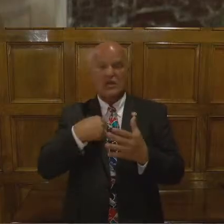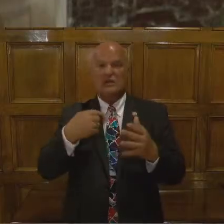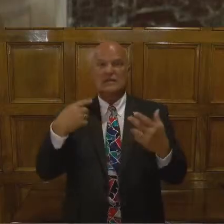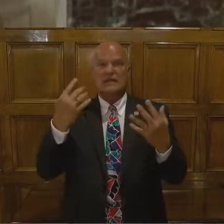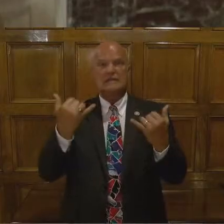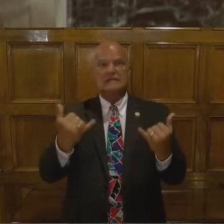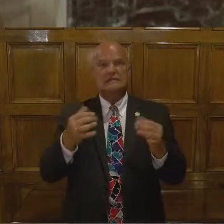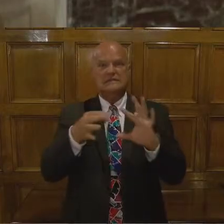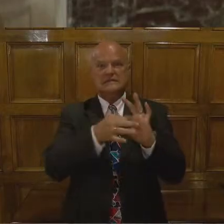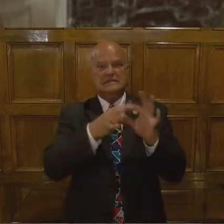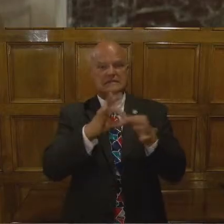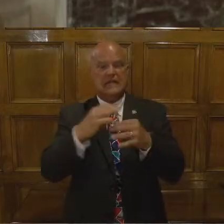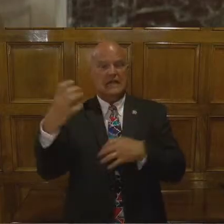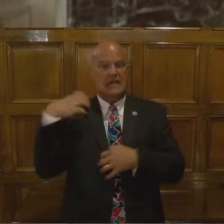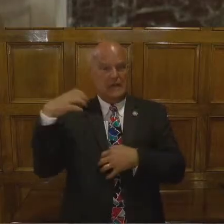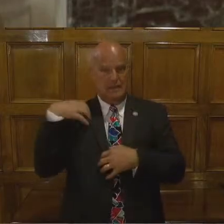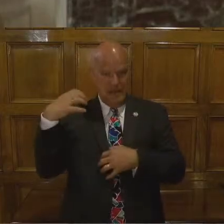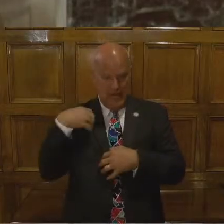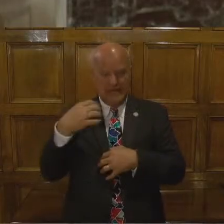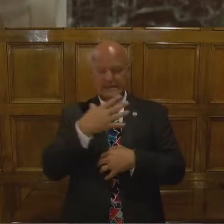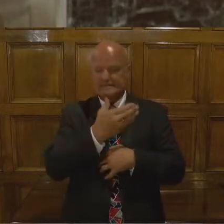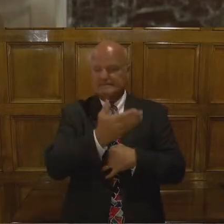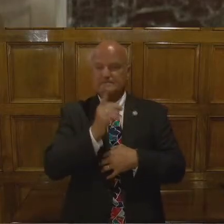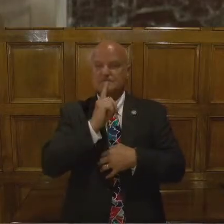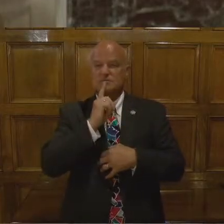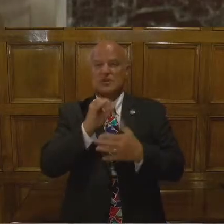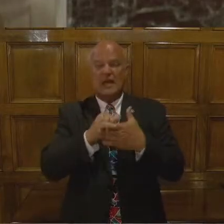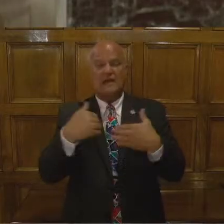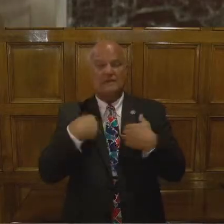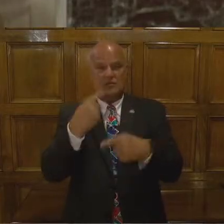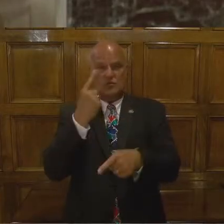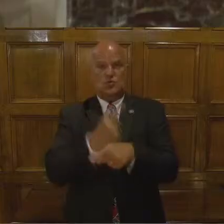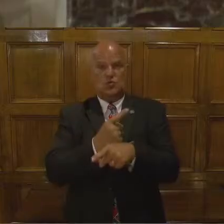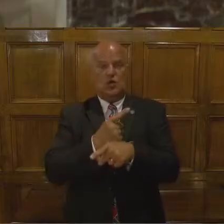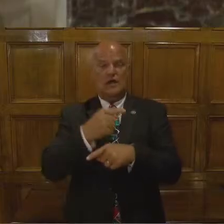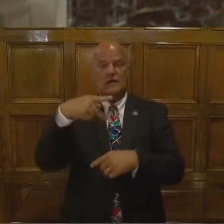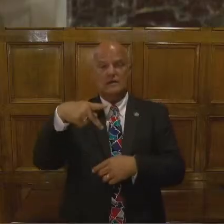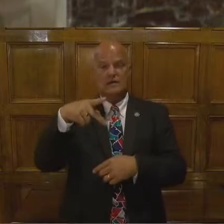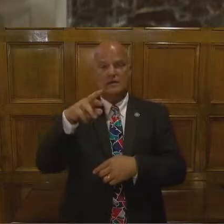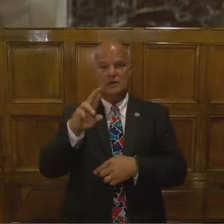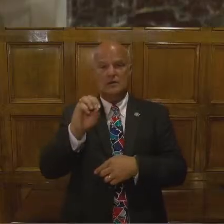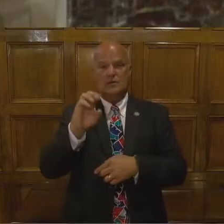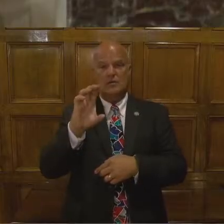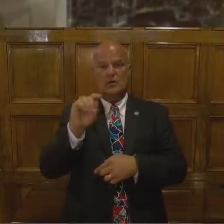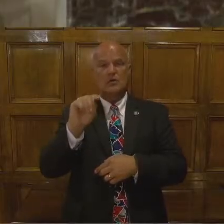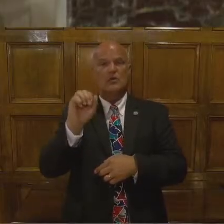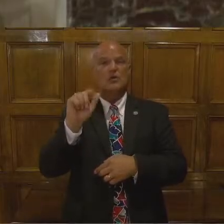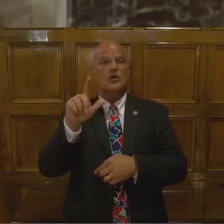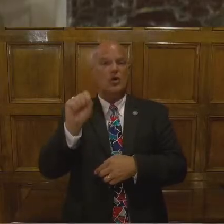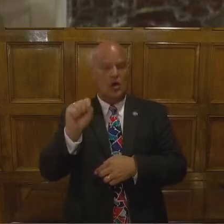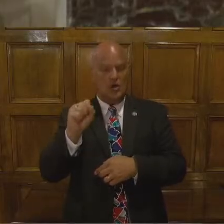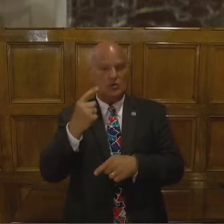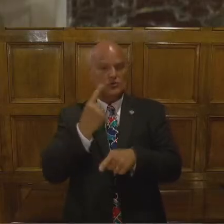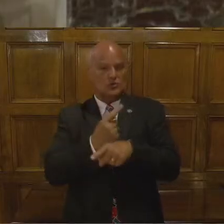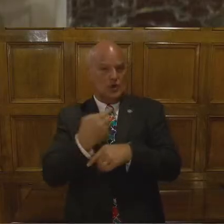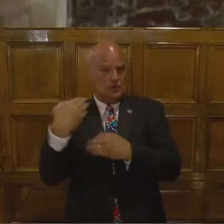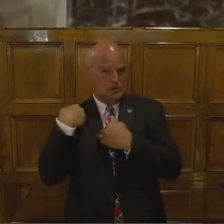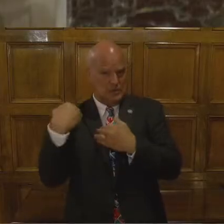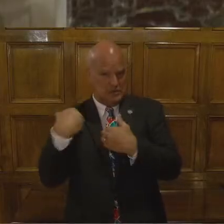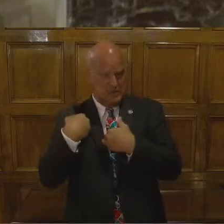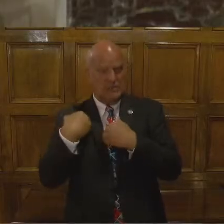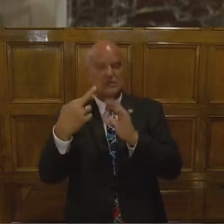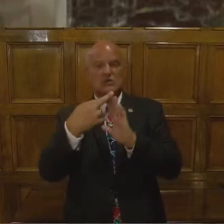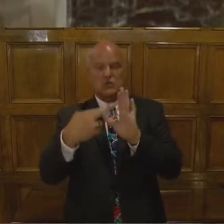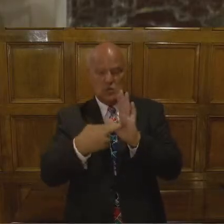chain of command. You've got to make sure that there's the right protocols in place and the right responsibilities,